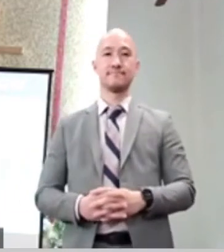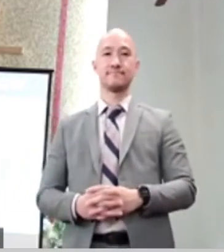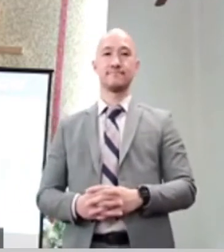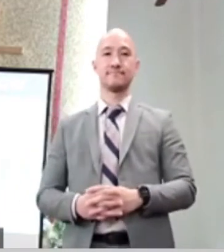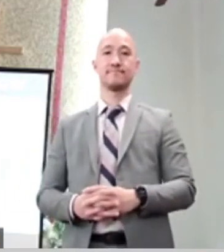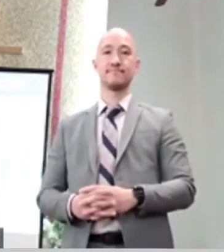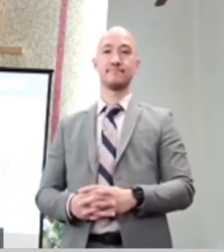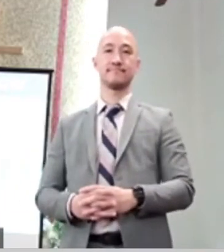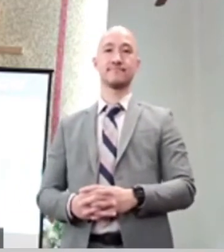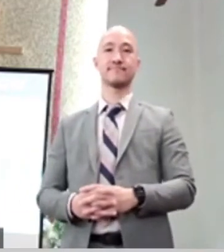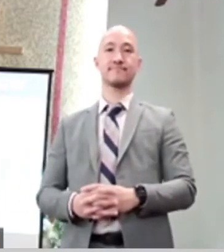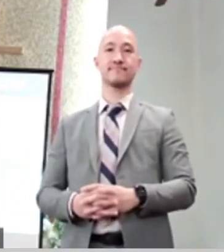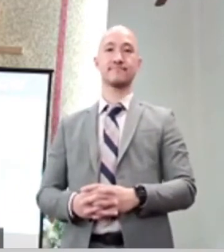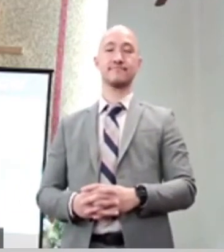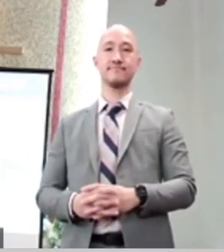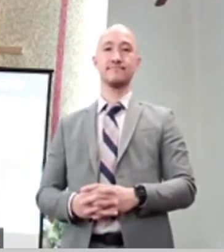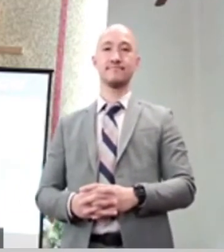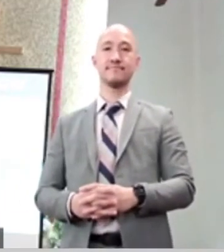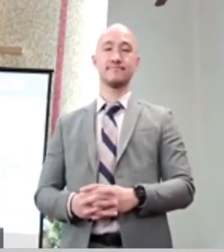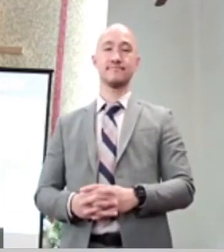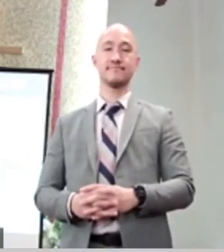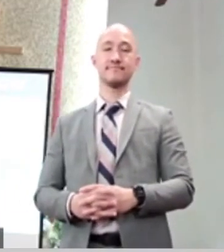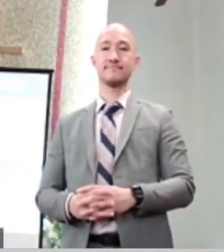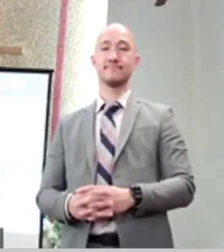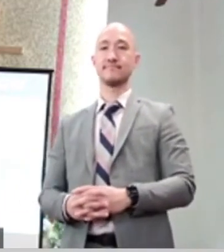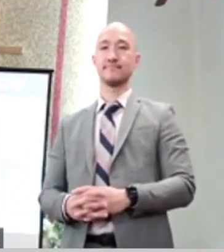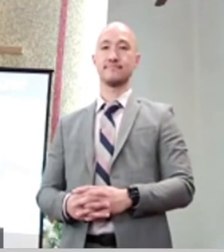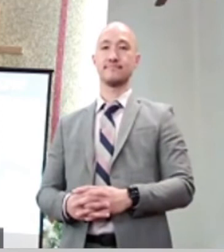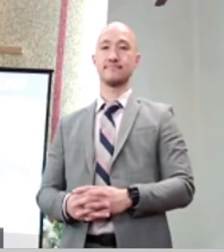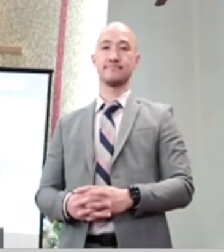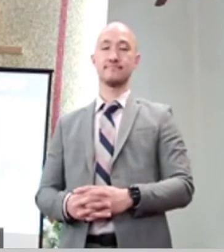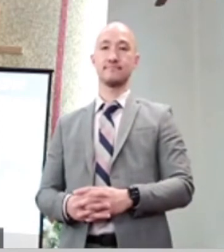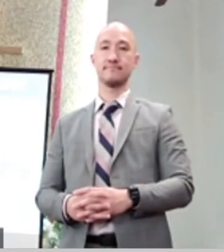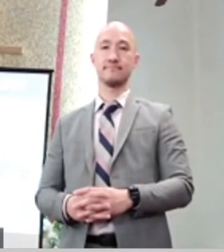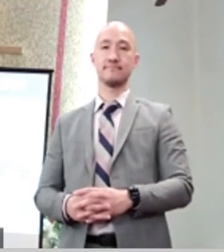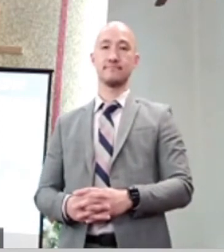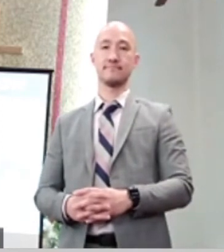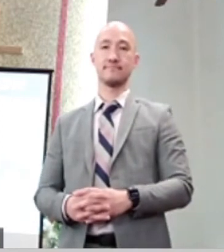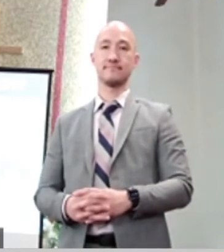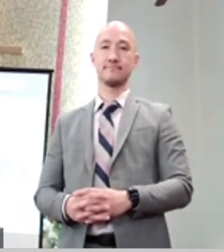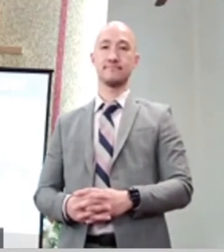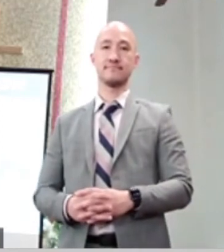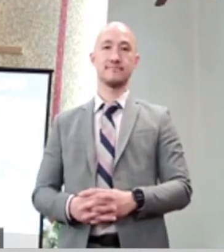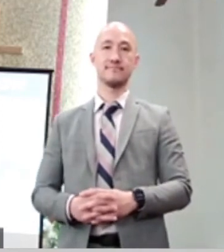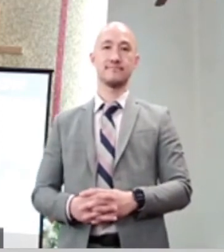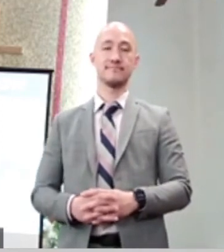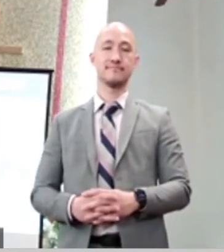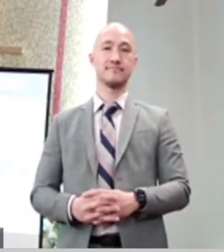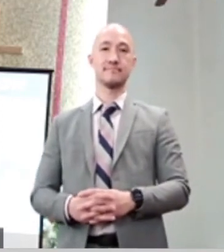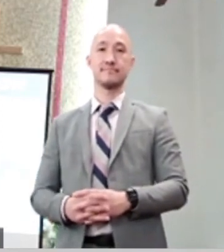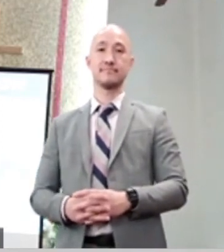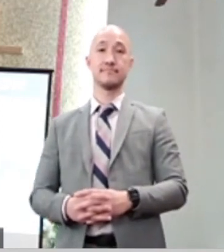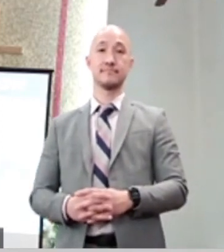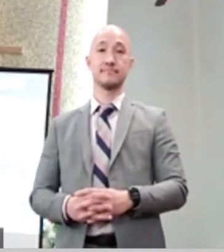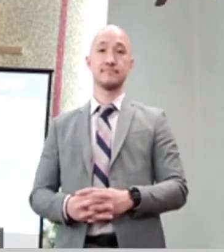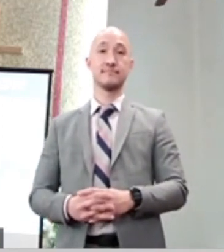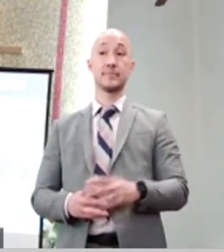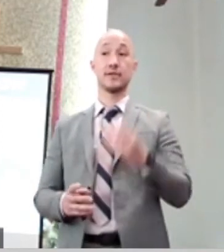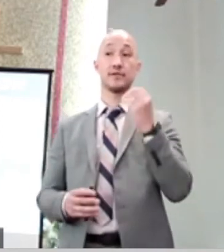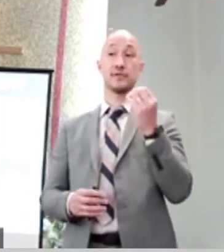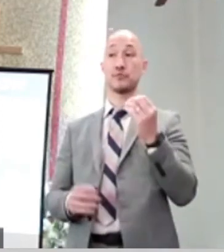God is looking for. So Jesus responds by asking them that question. Why